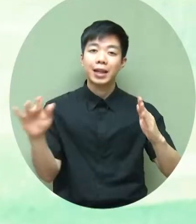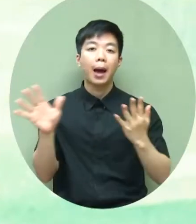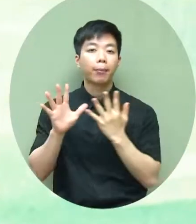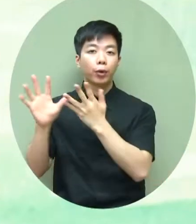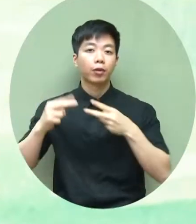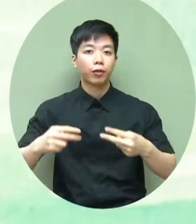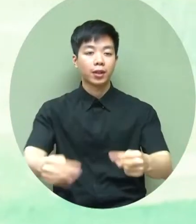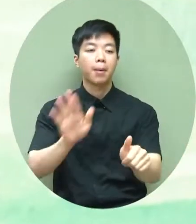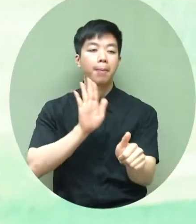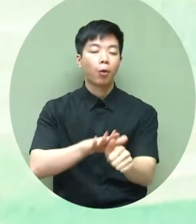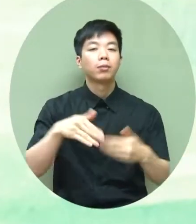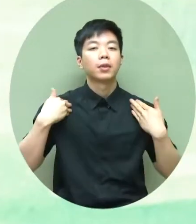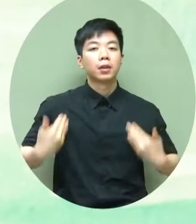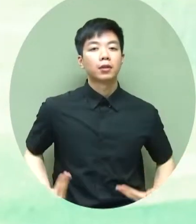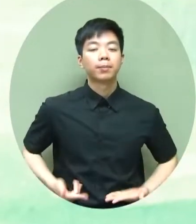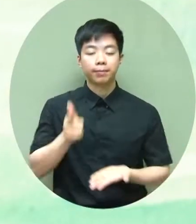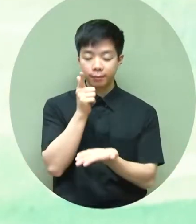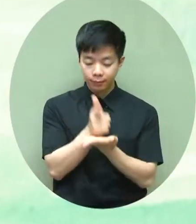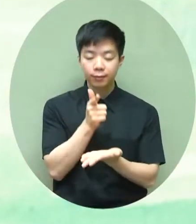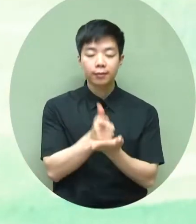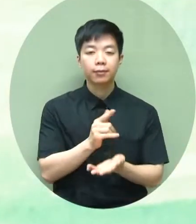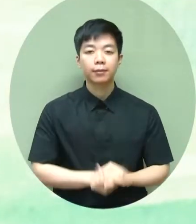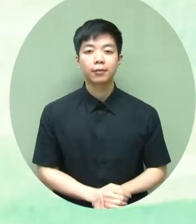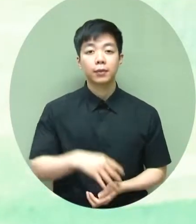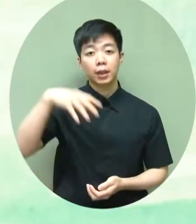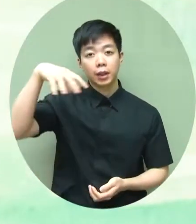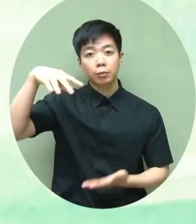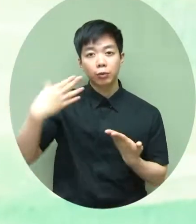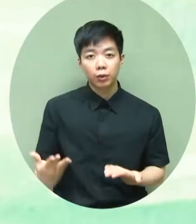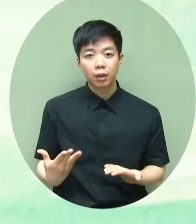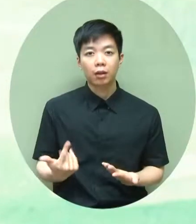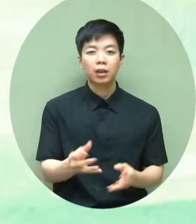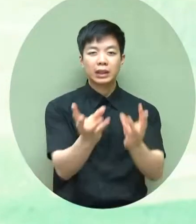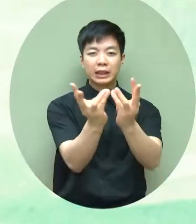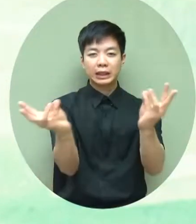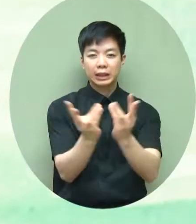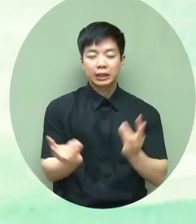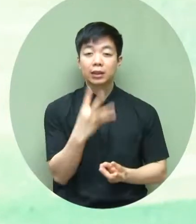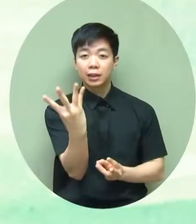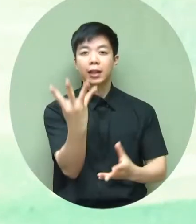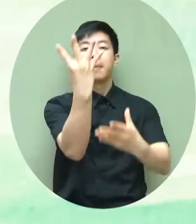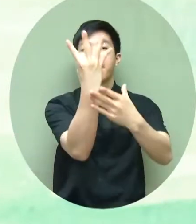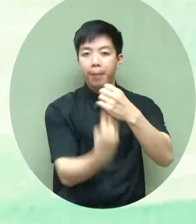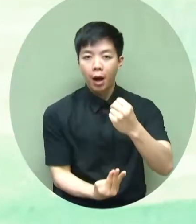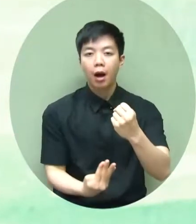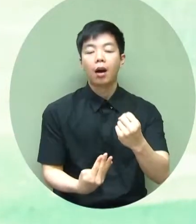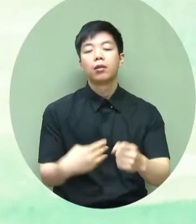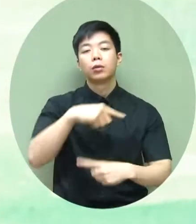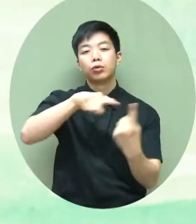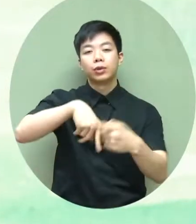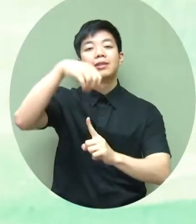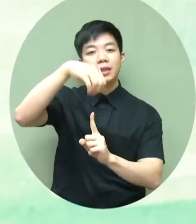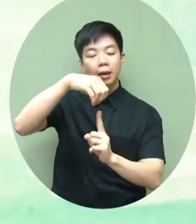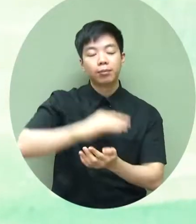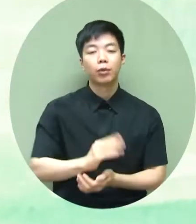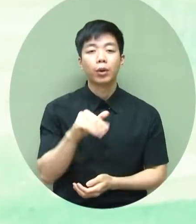in promoting the development of tourism and our conference and exhibition business. Admiralty Station